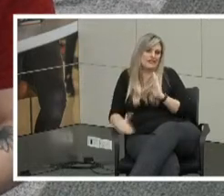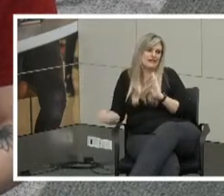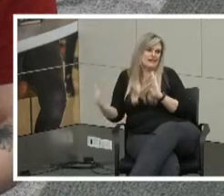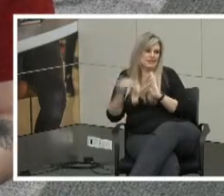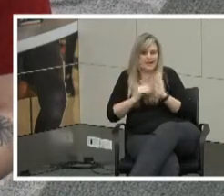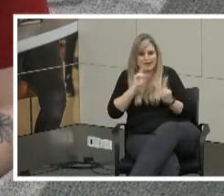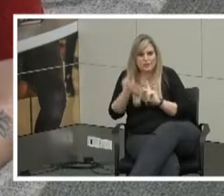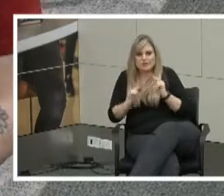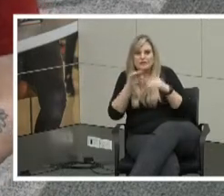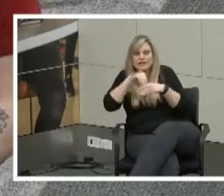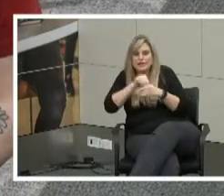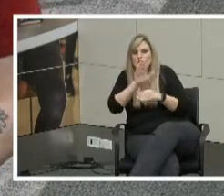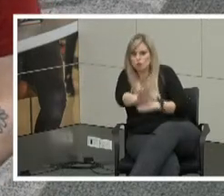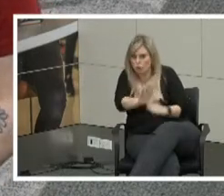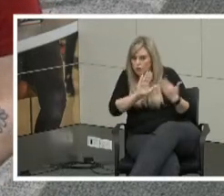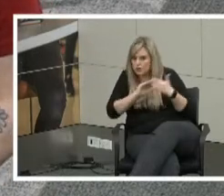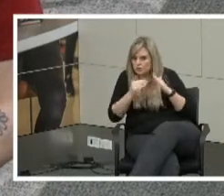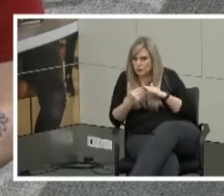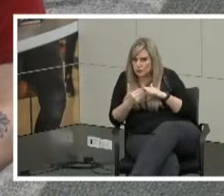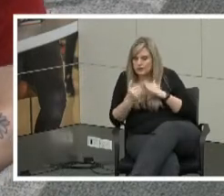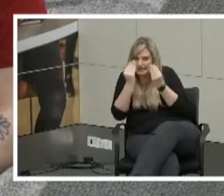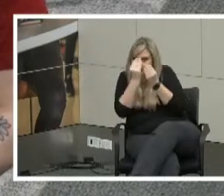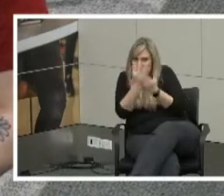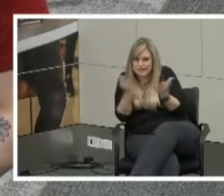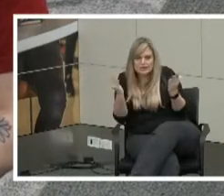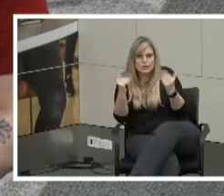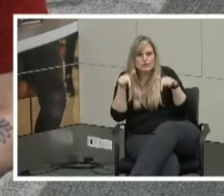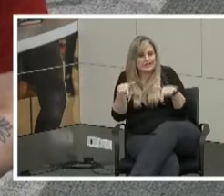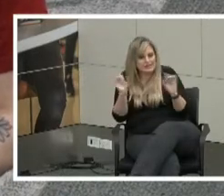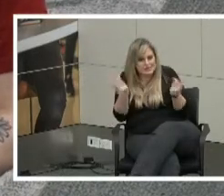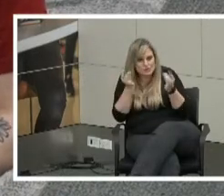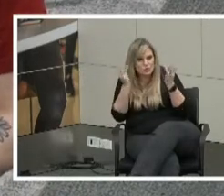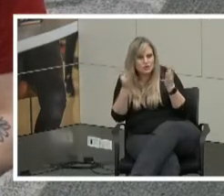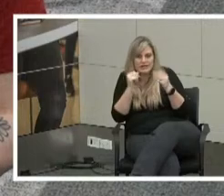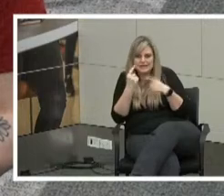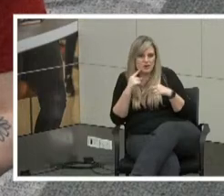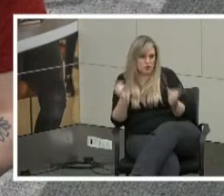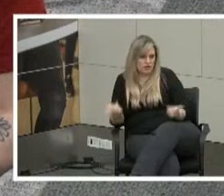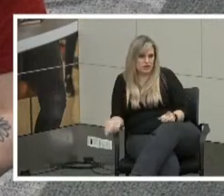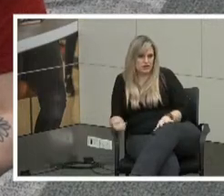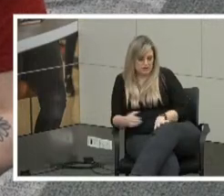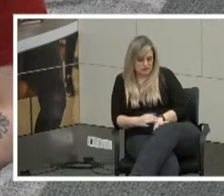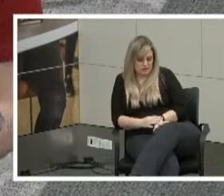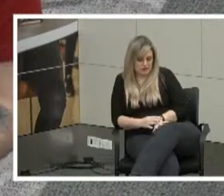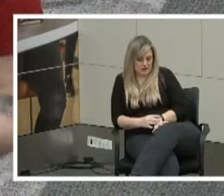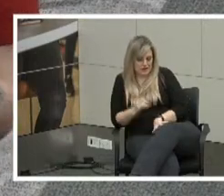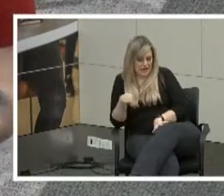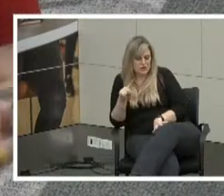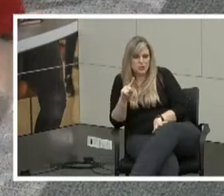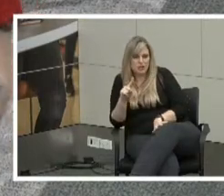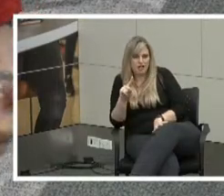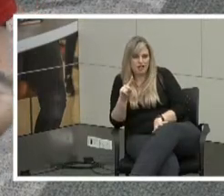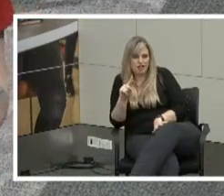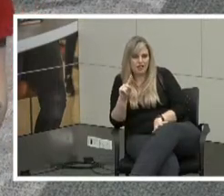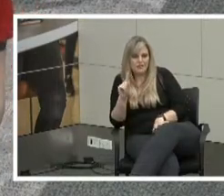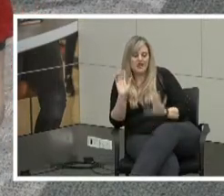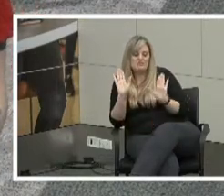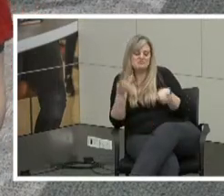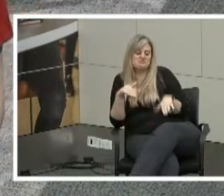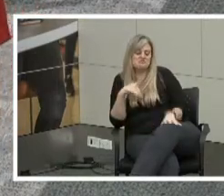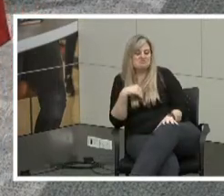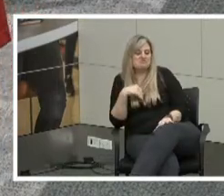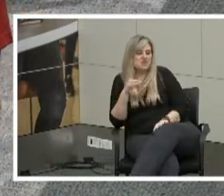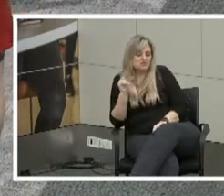people in your community telling you this is horrible and it's not working and you guys might occasionally say